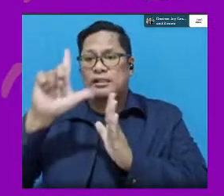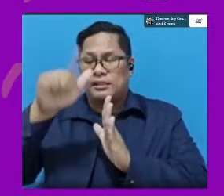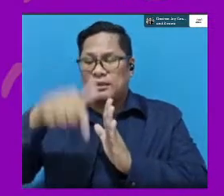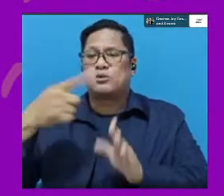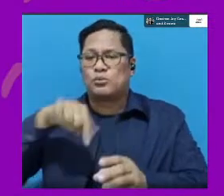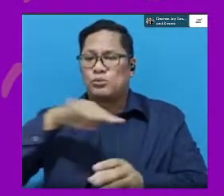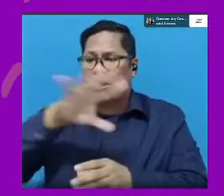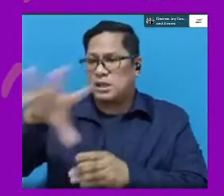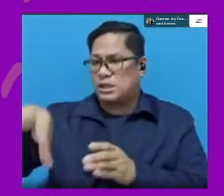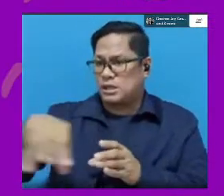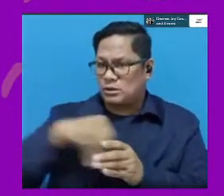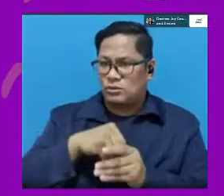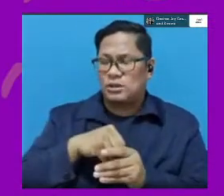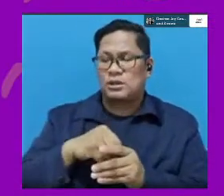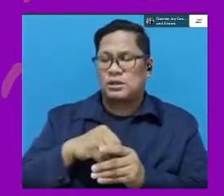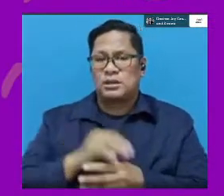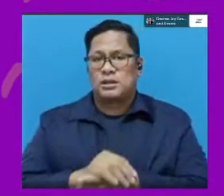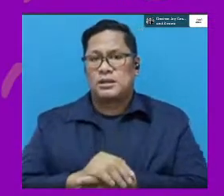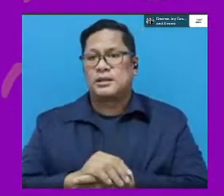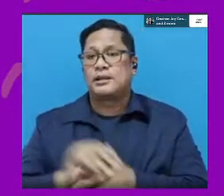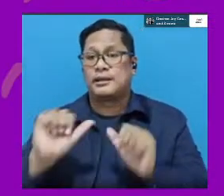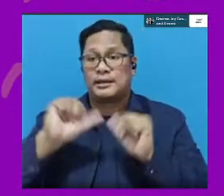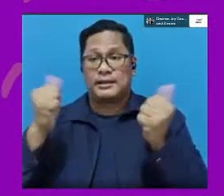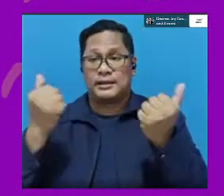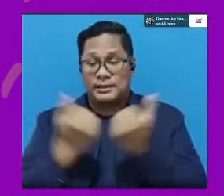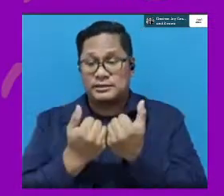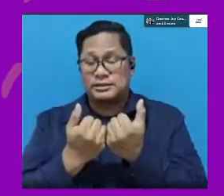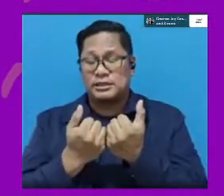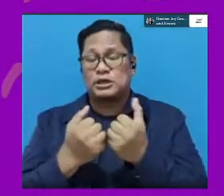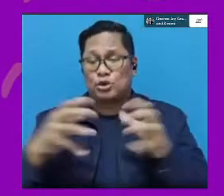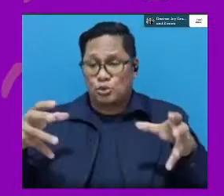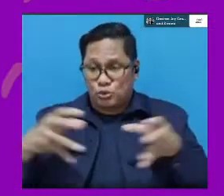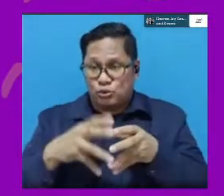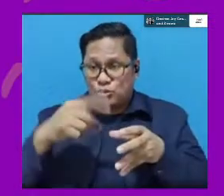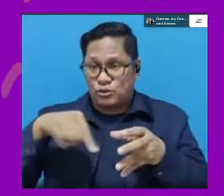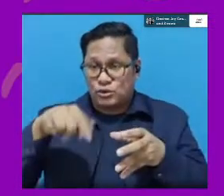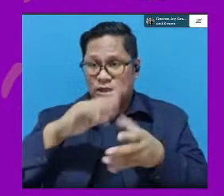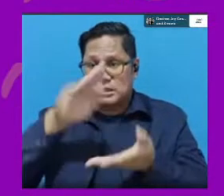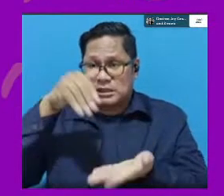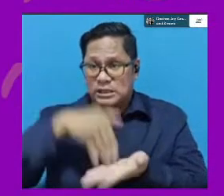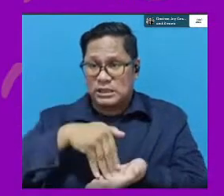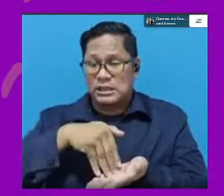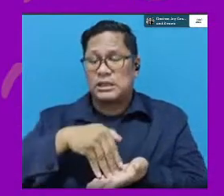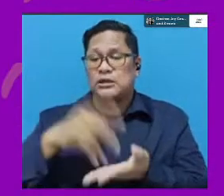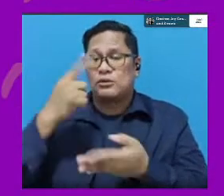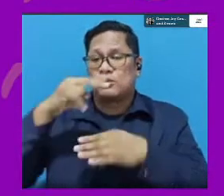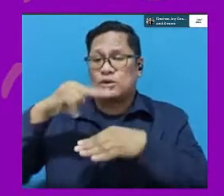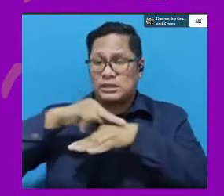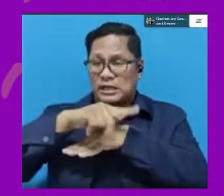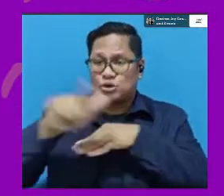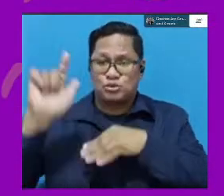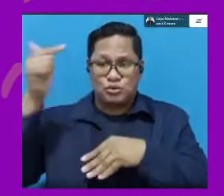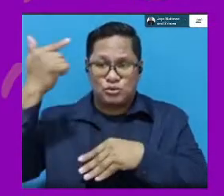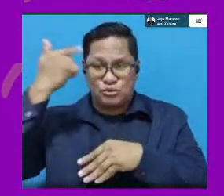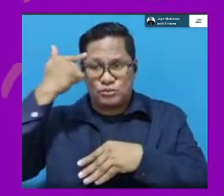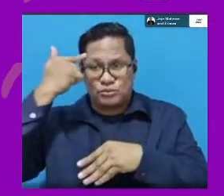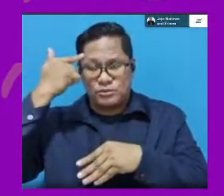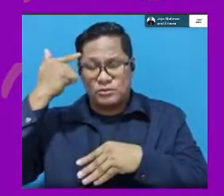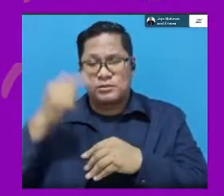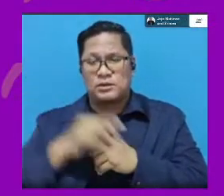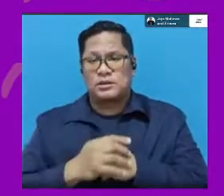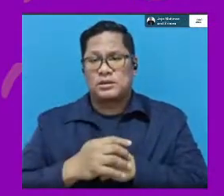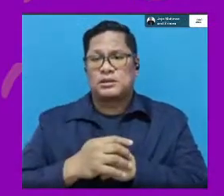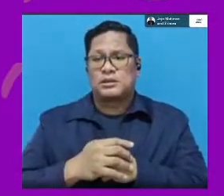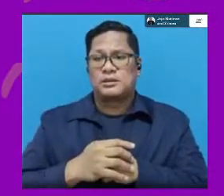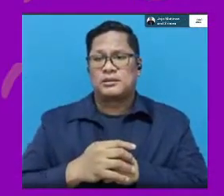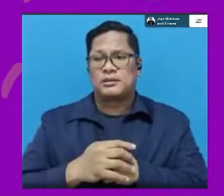included agency containment centers for the national government, national line